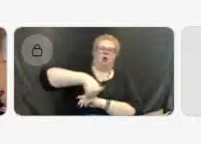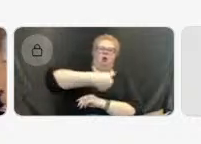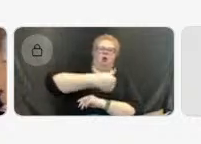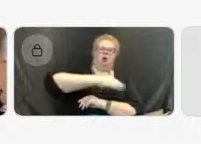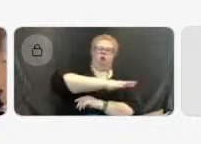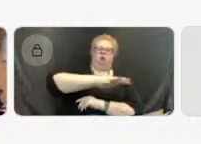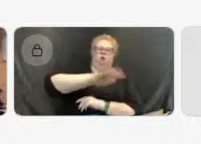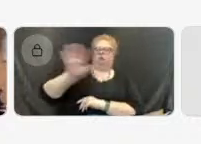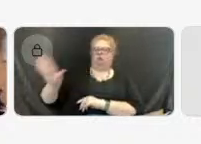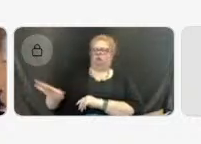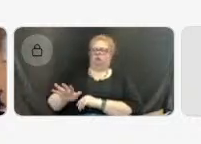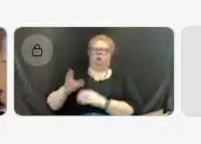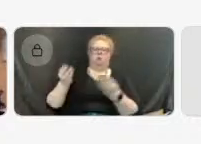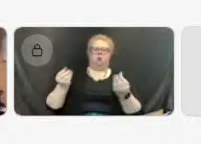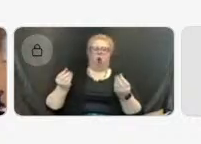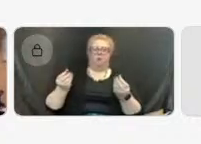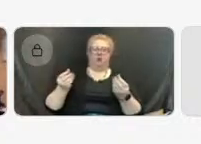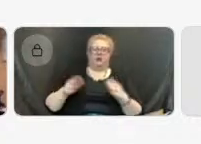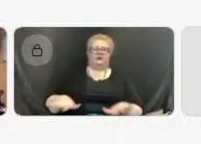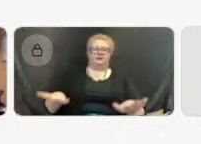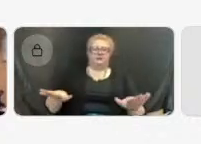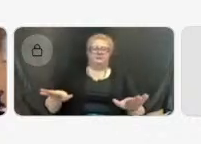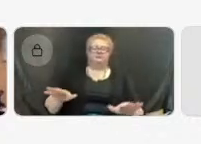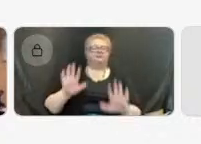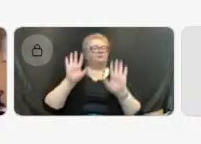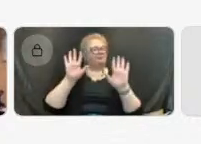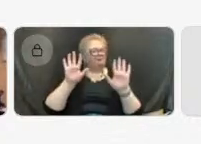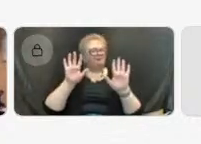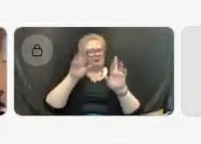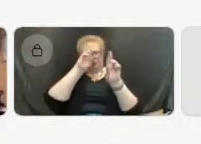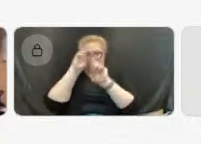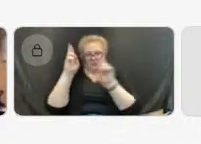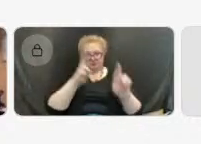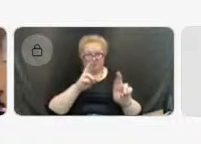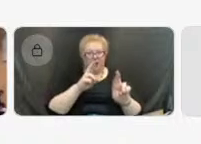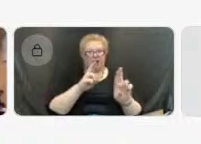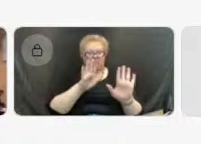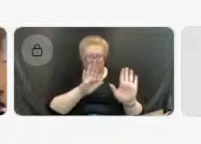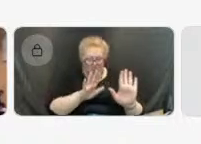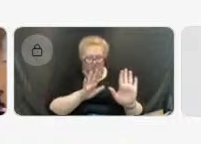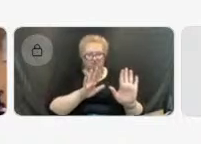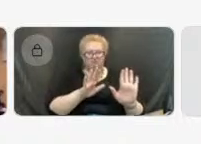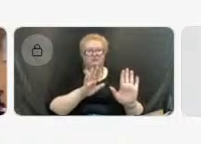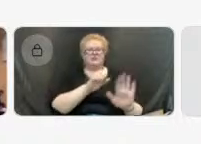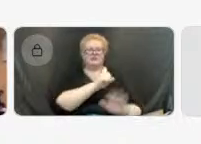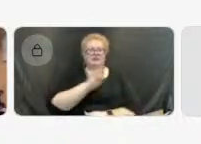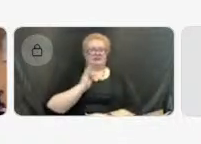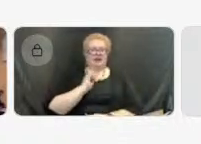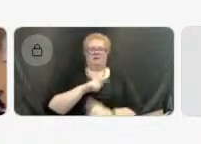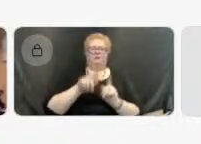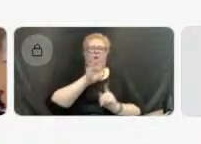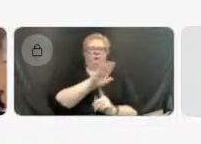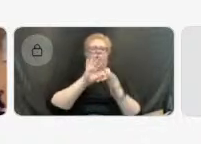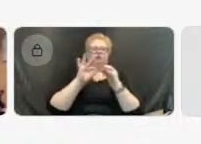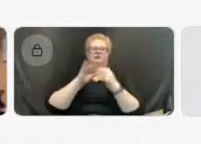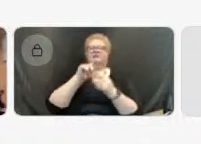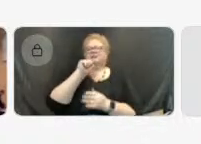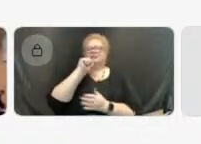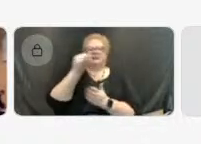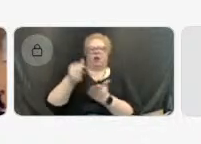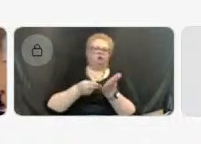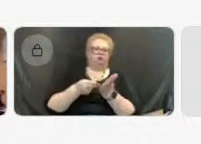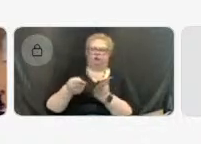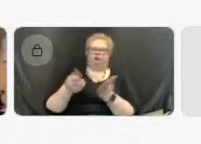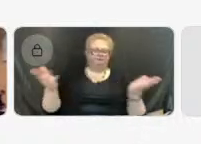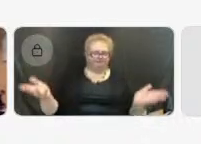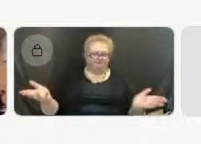properties. With all due respect to the staff, this is simply not true. Everyone in